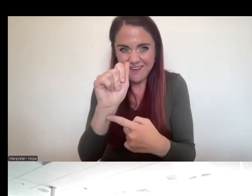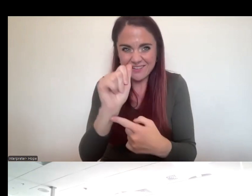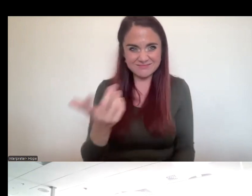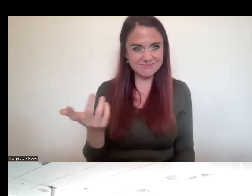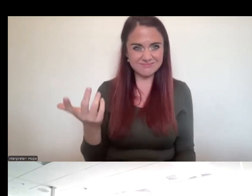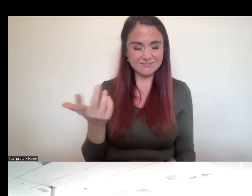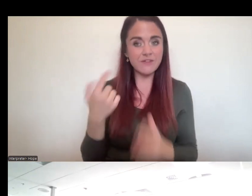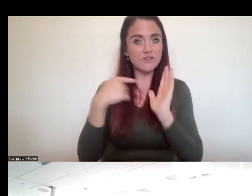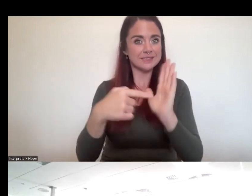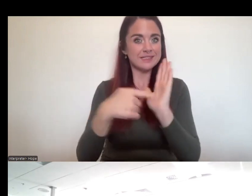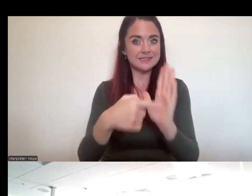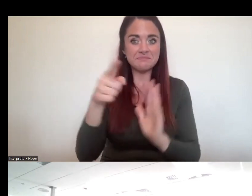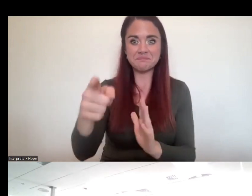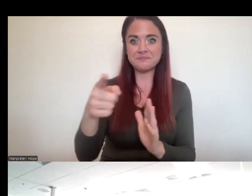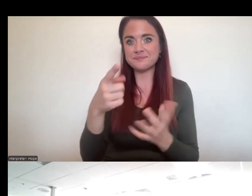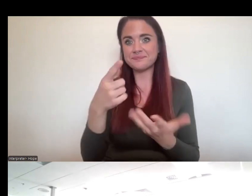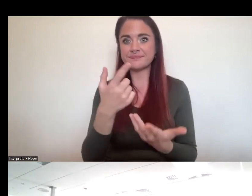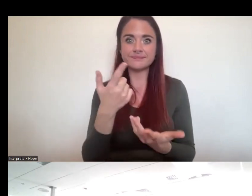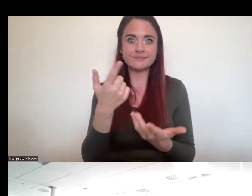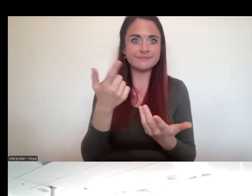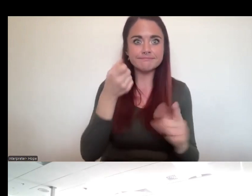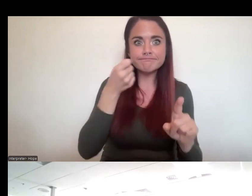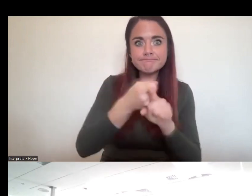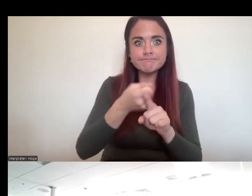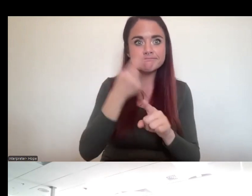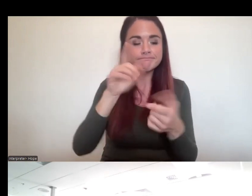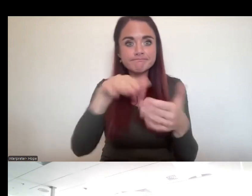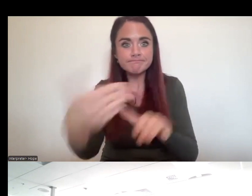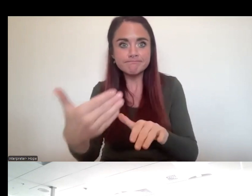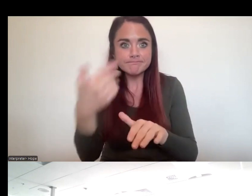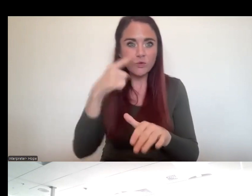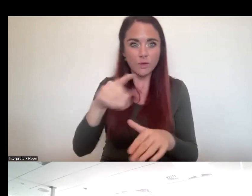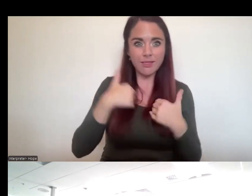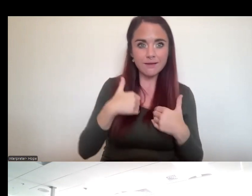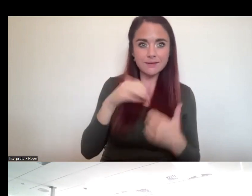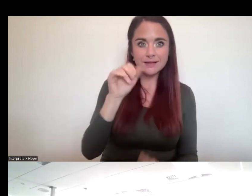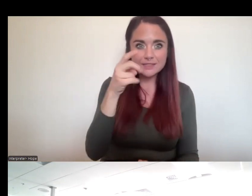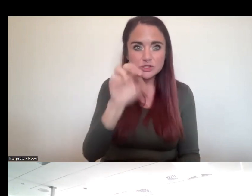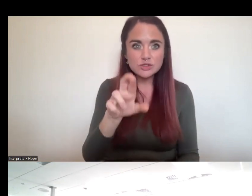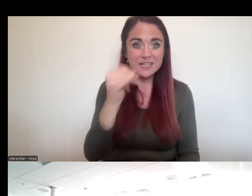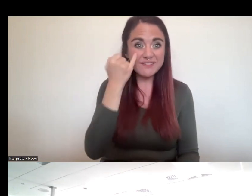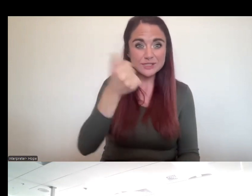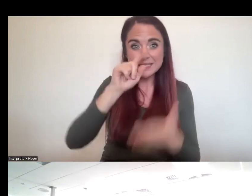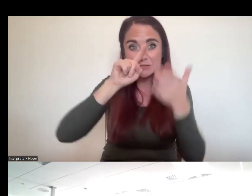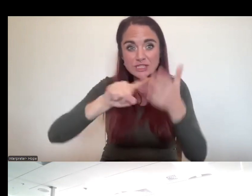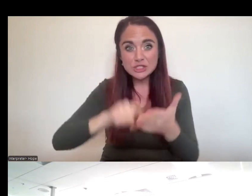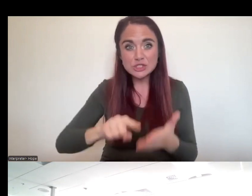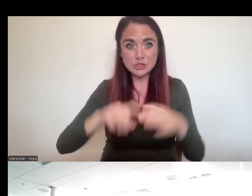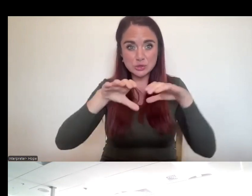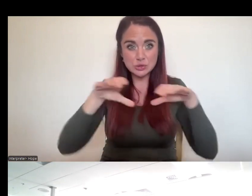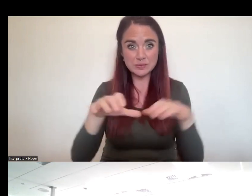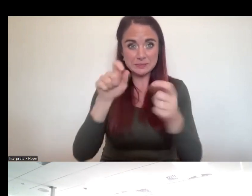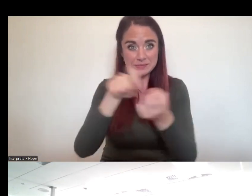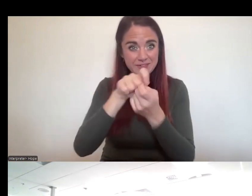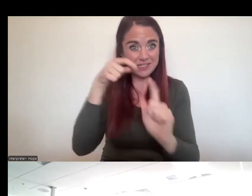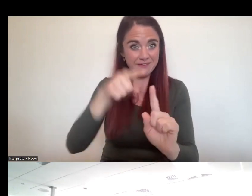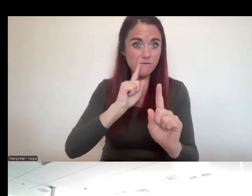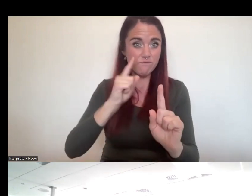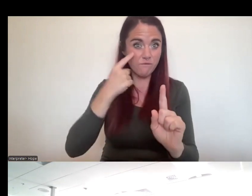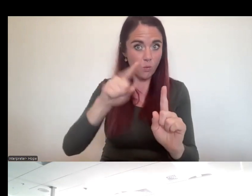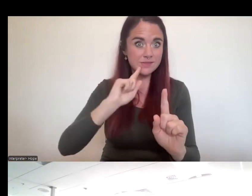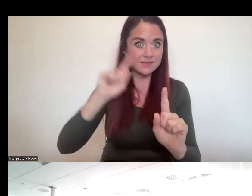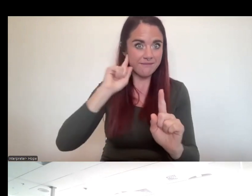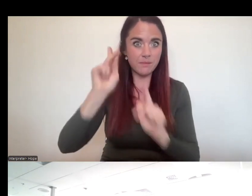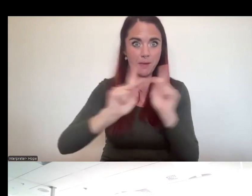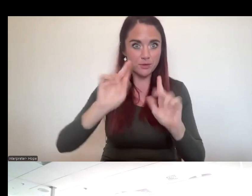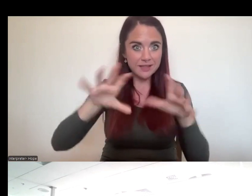For instance, on like the incidence and mortality for lung cancer, if there's research that's being done specific to the deaf population. And I'm